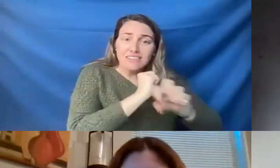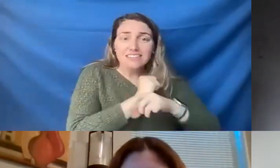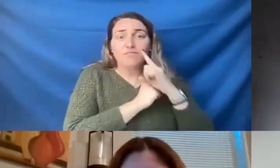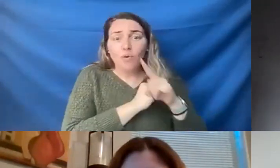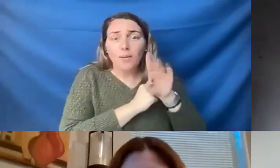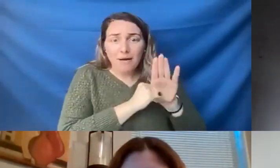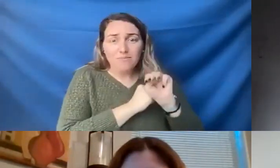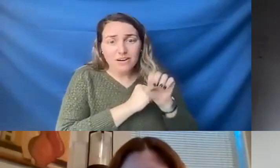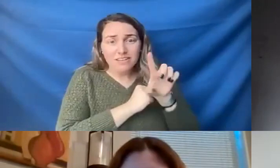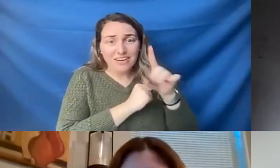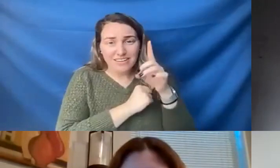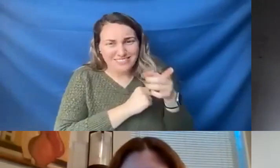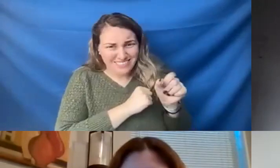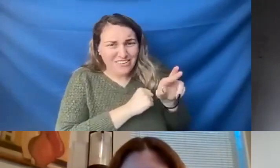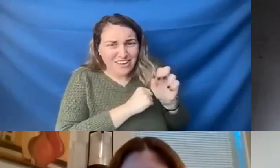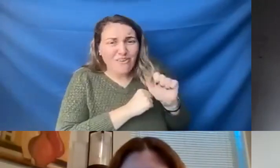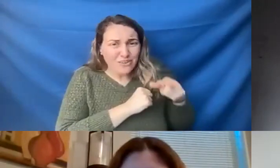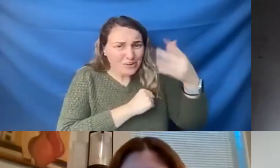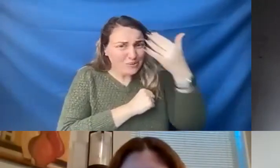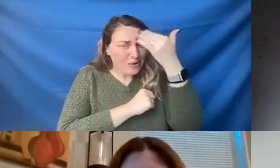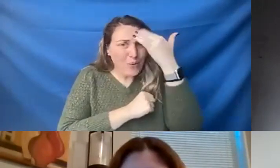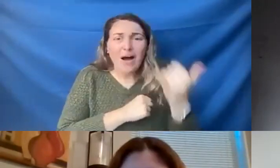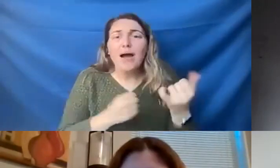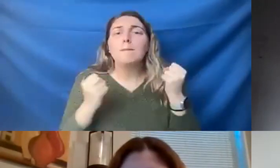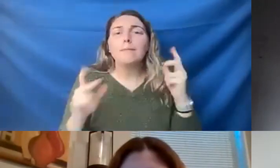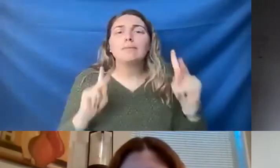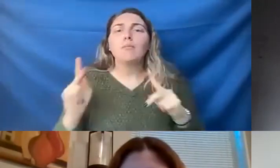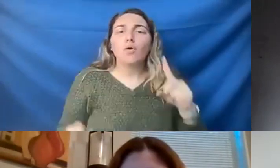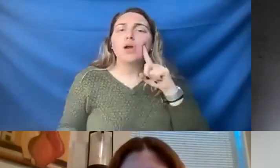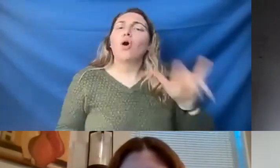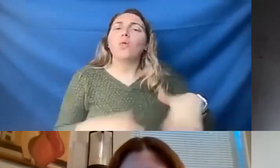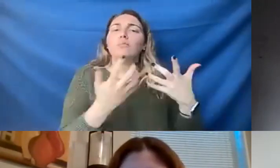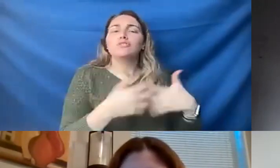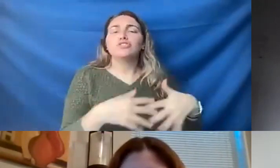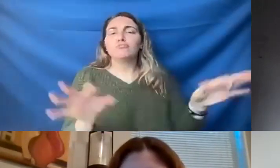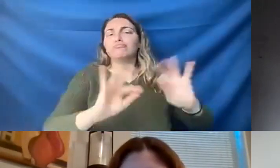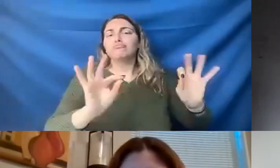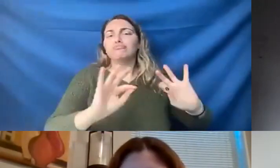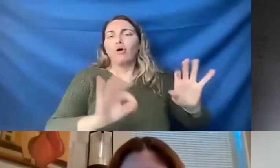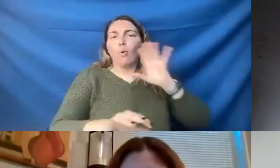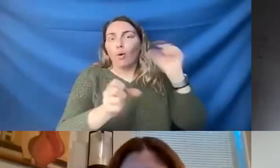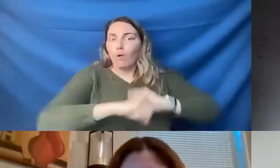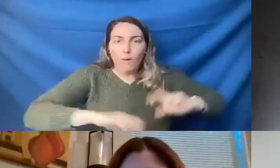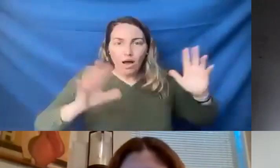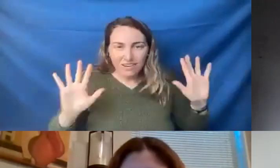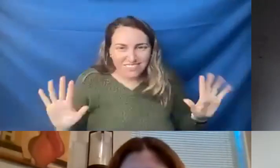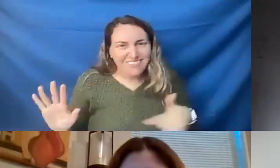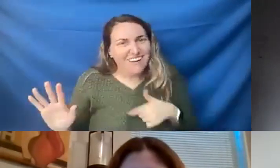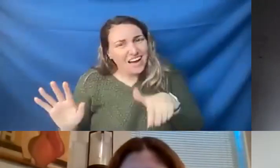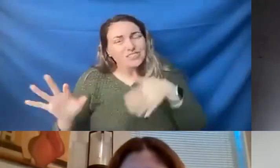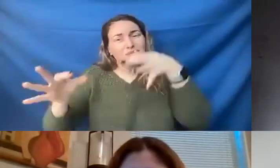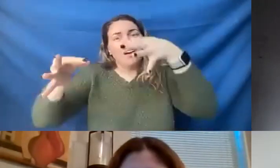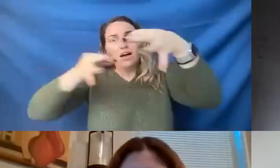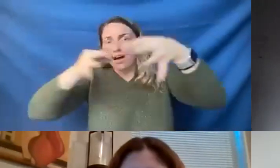because a lot of people think it's a nothing machine and people think it's going to blow up, which I had to explain this